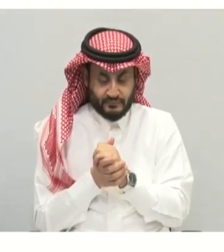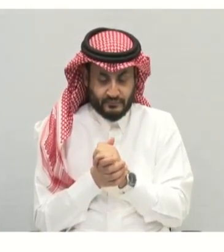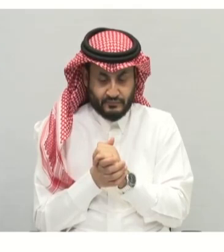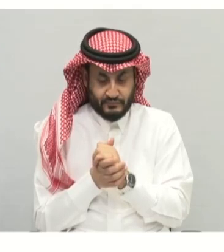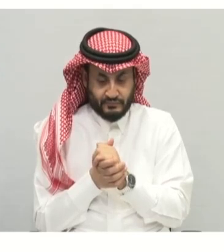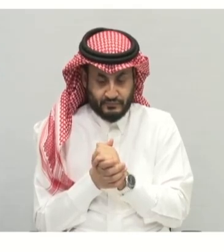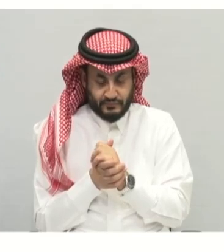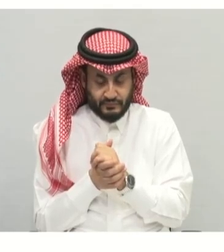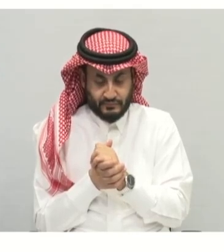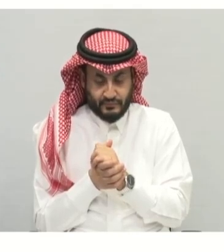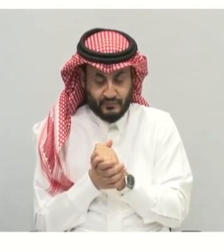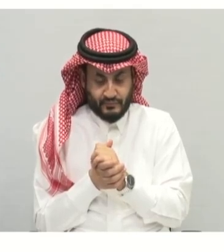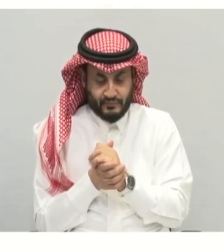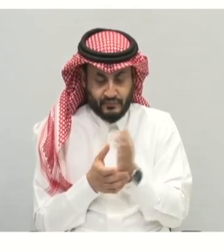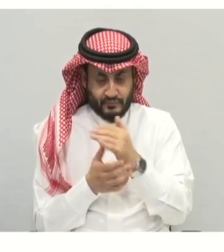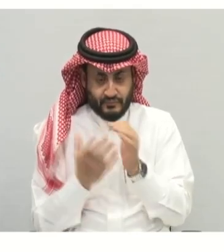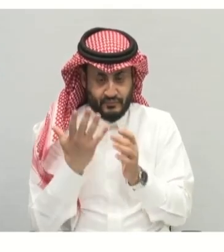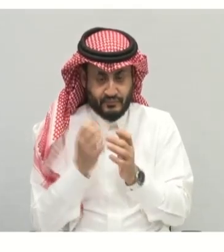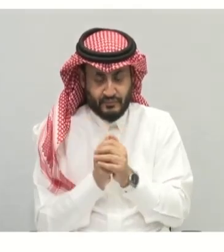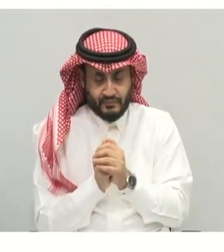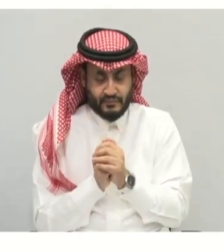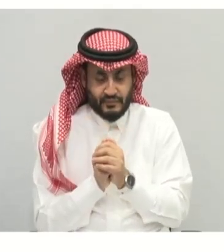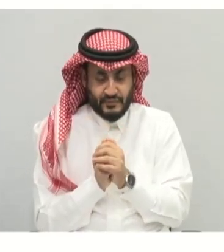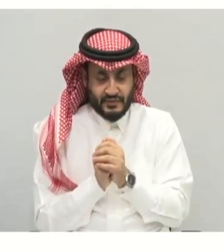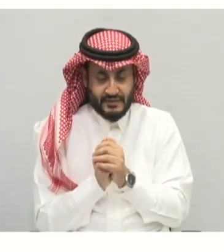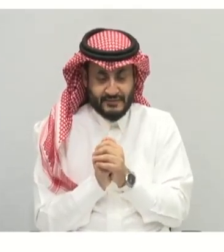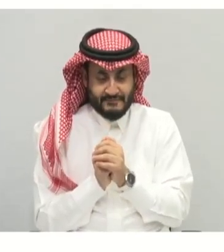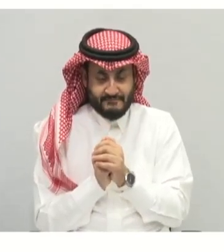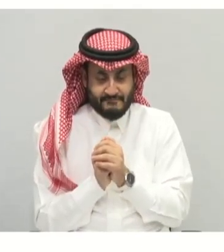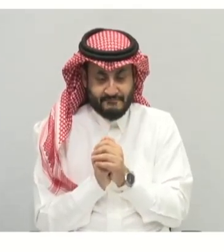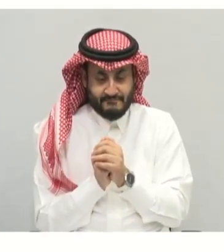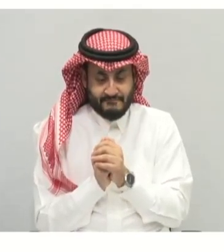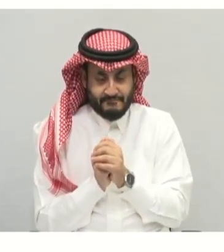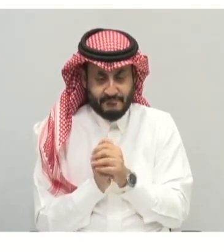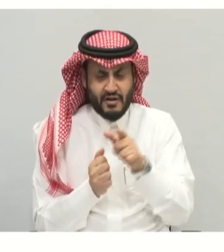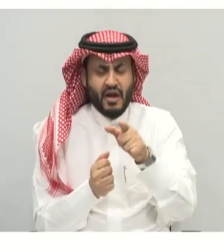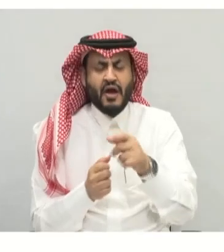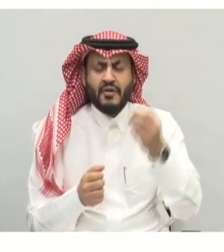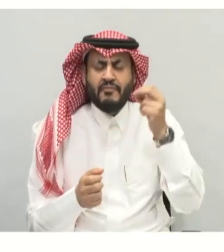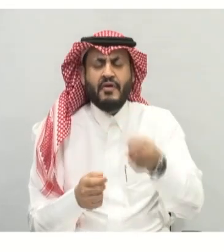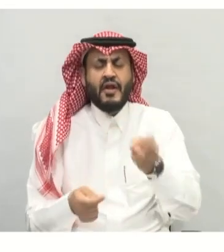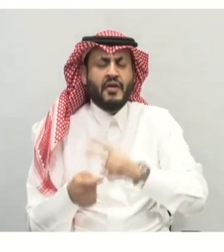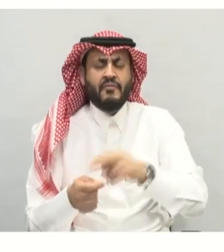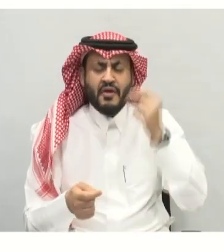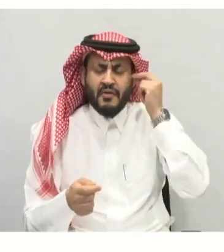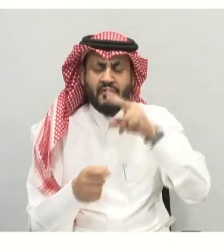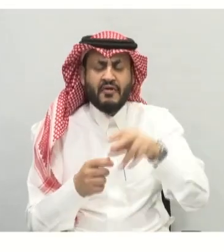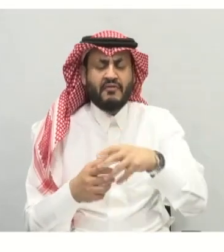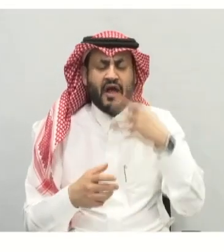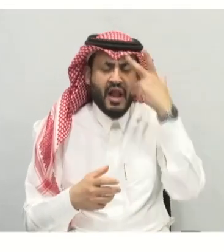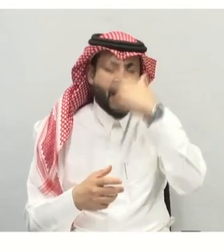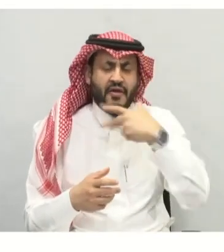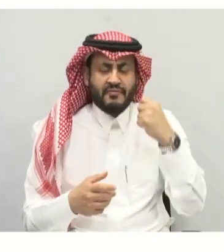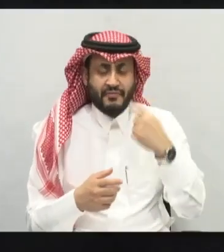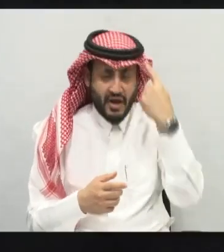it you can explain it and after this what are the common gestures in your culture and what do they